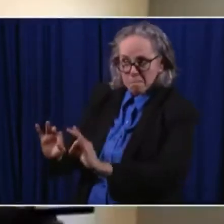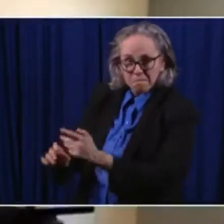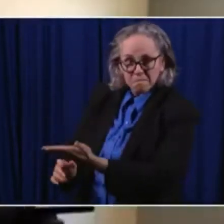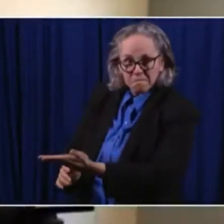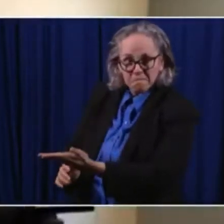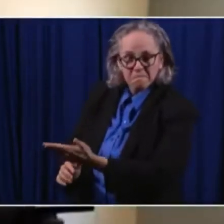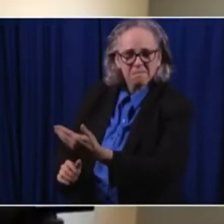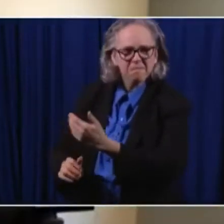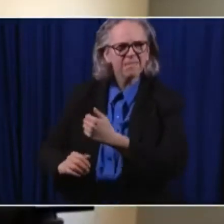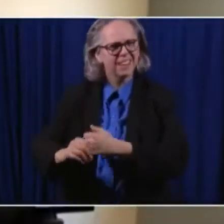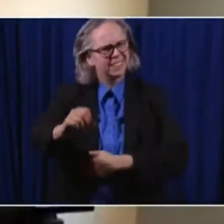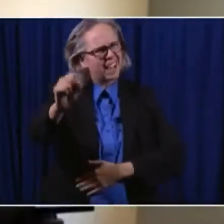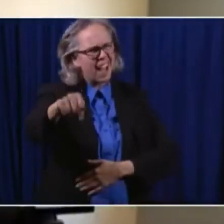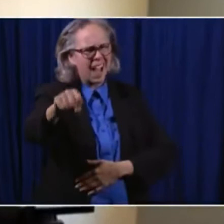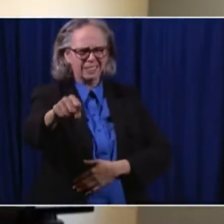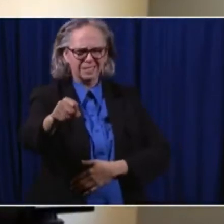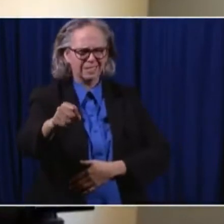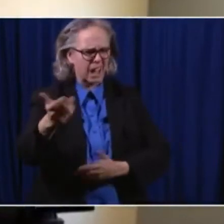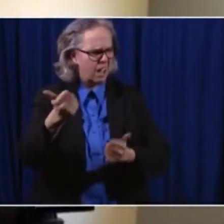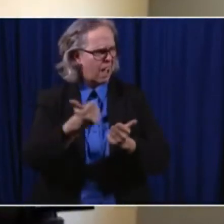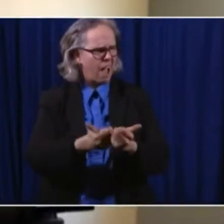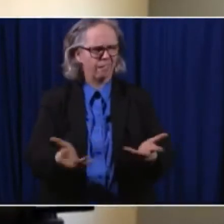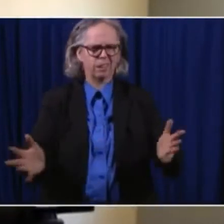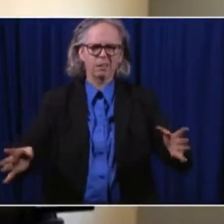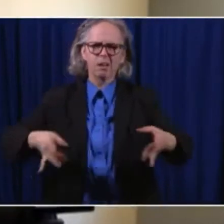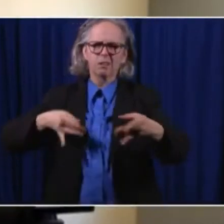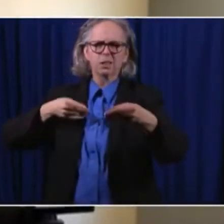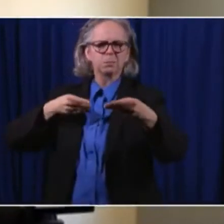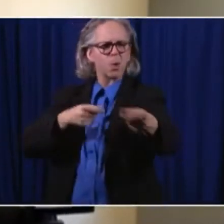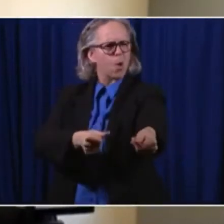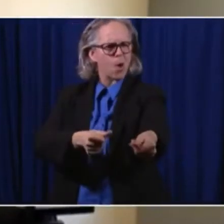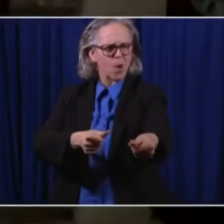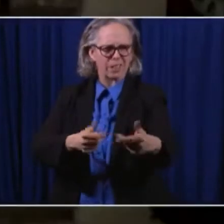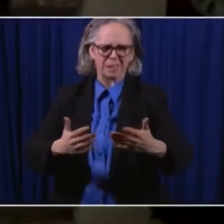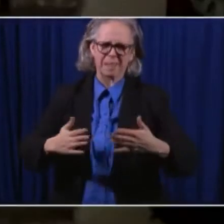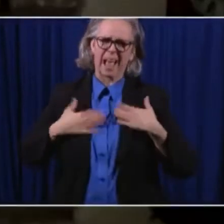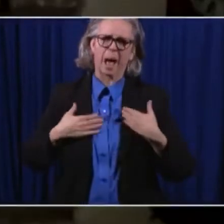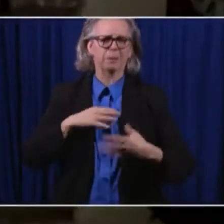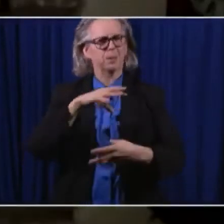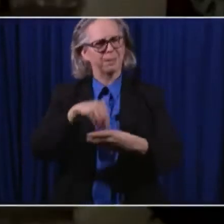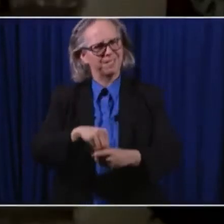Yeah, it's been really great. I'm just very excited to be part of this. Well,